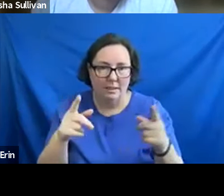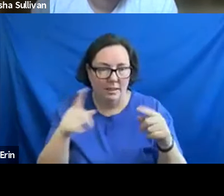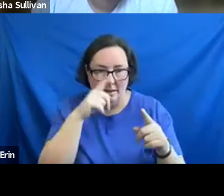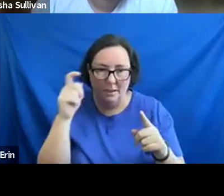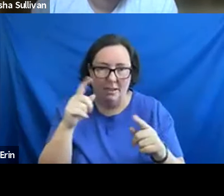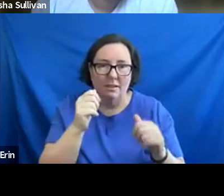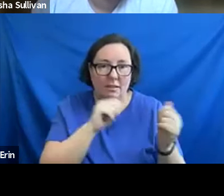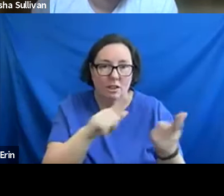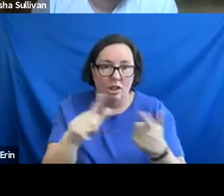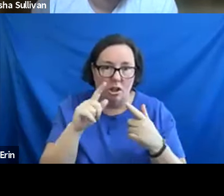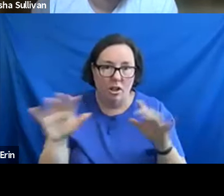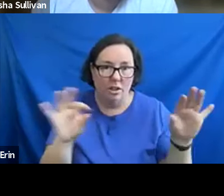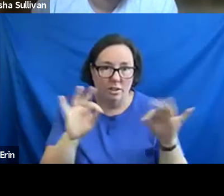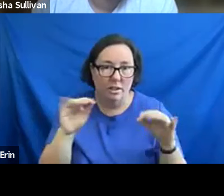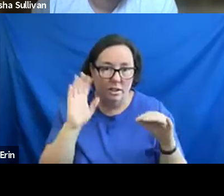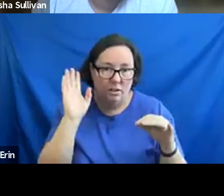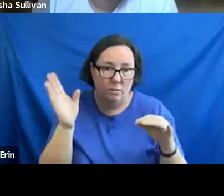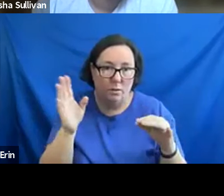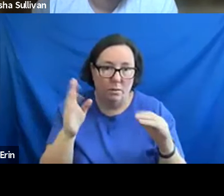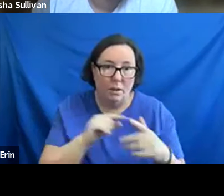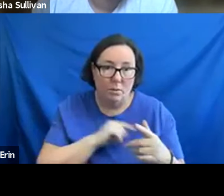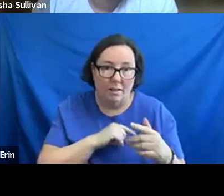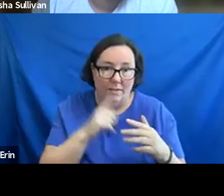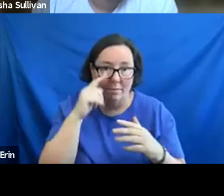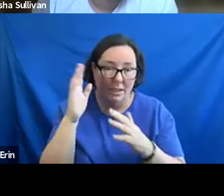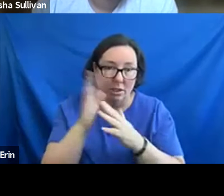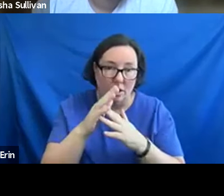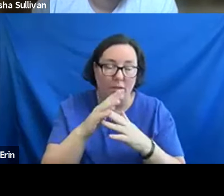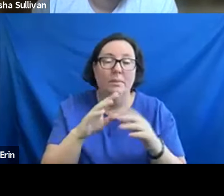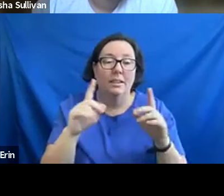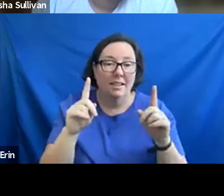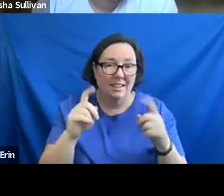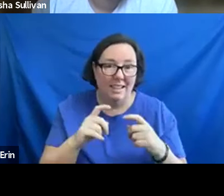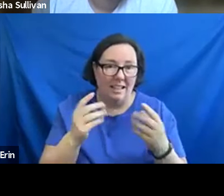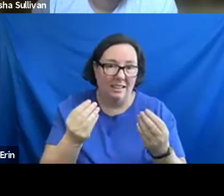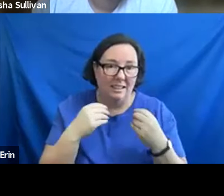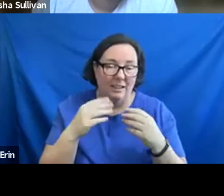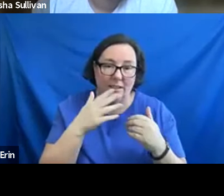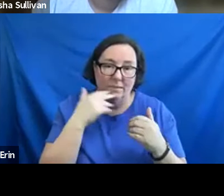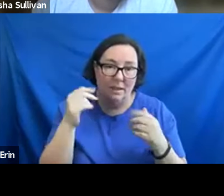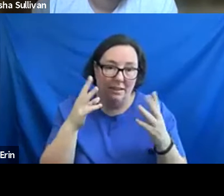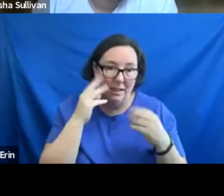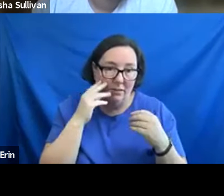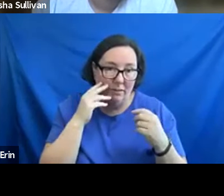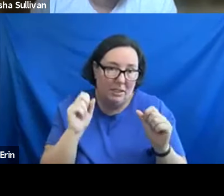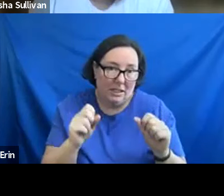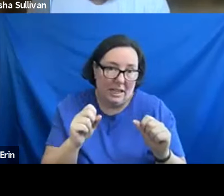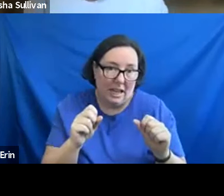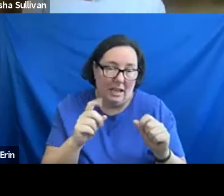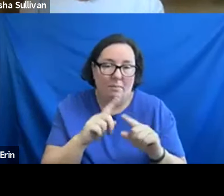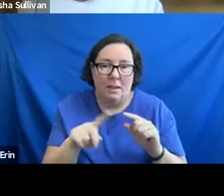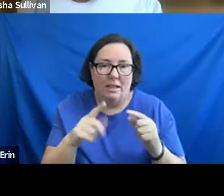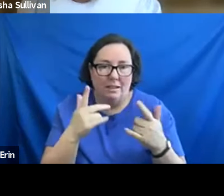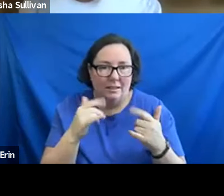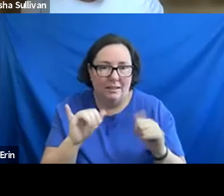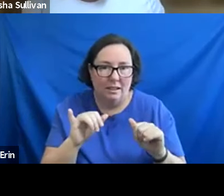then everybody selected would be qualified. The test would have given us the best information it can provide, but we would